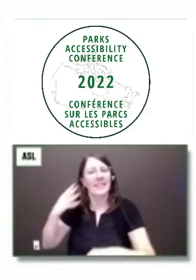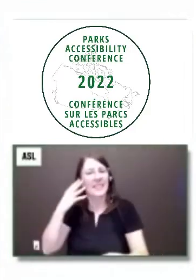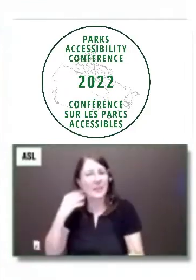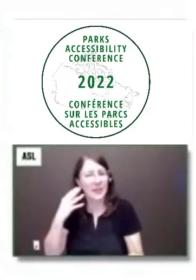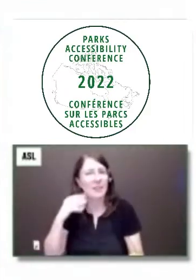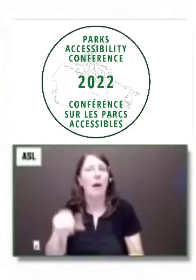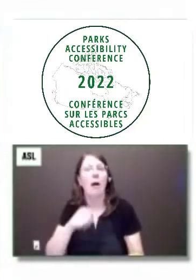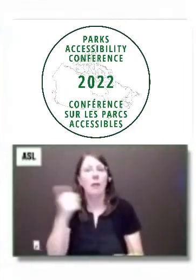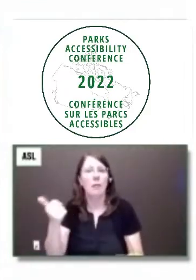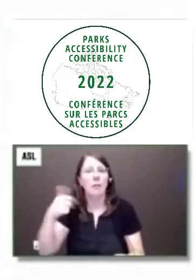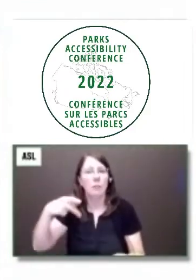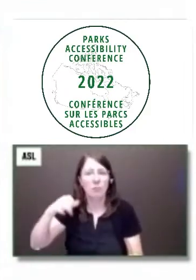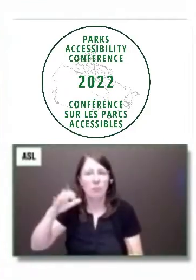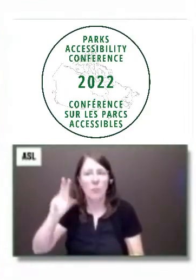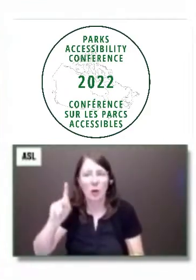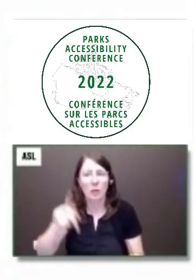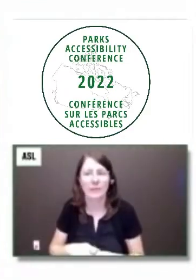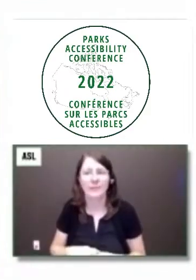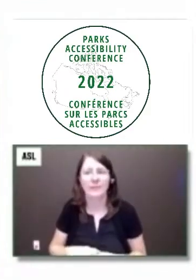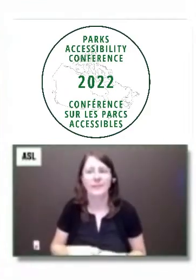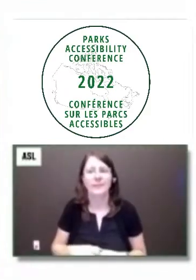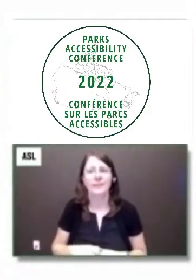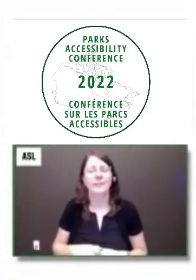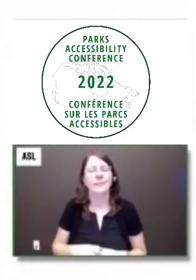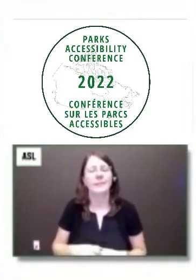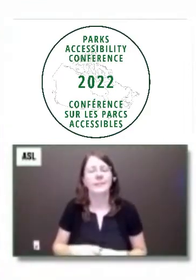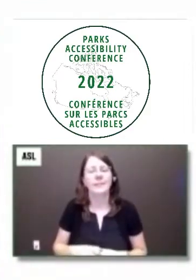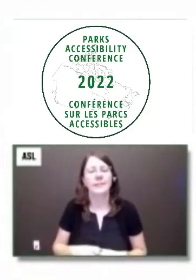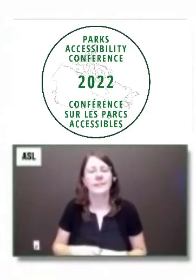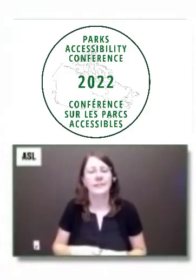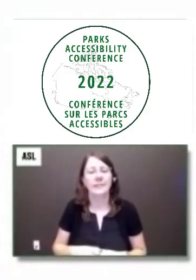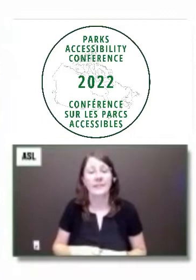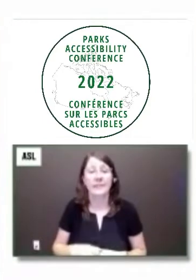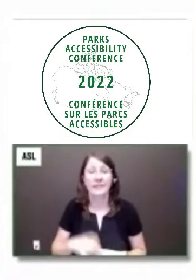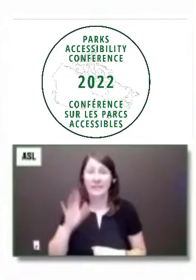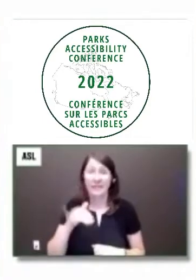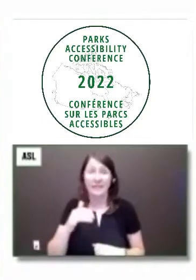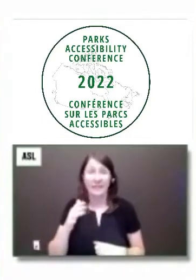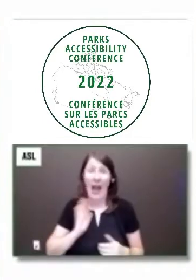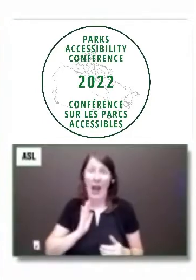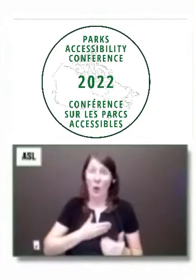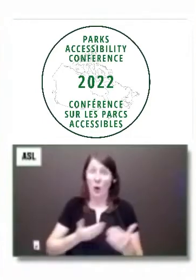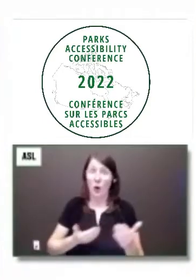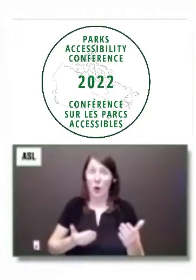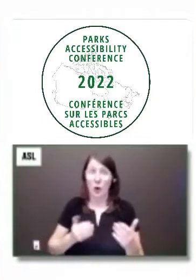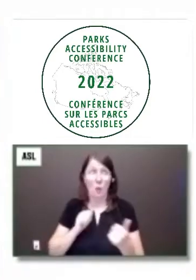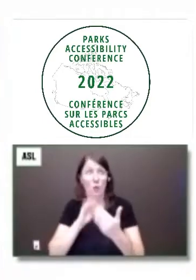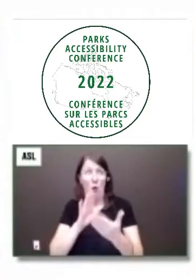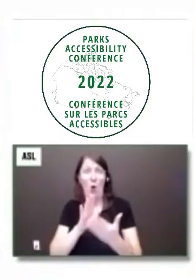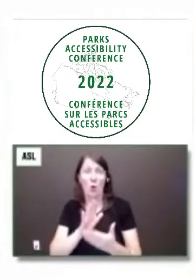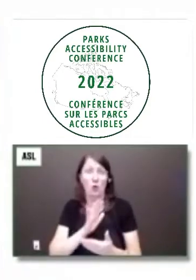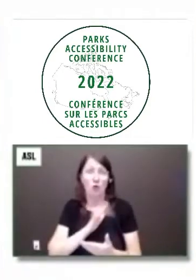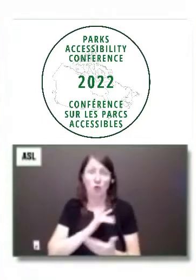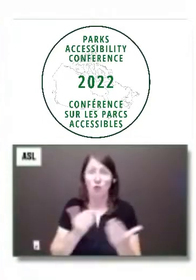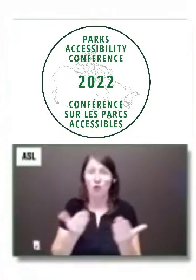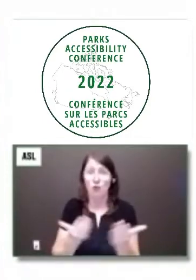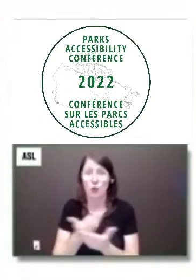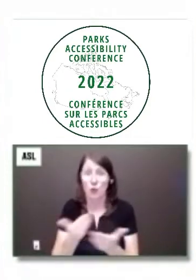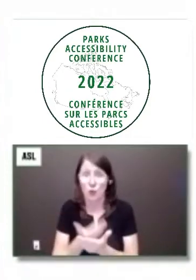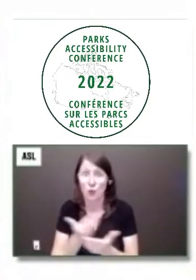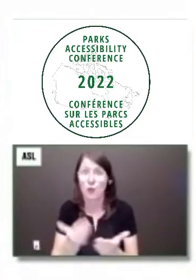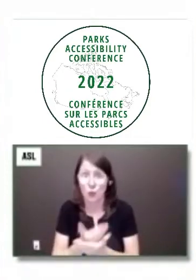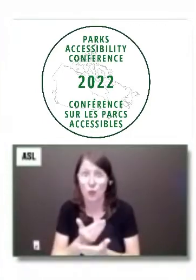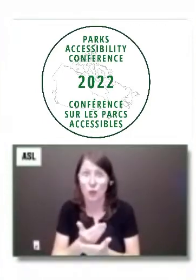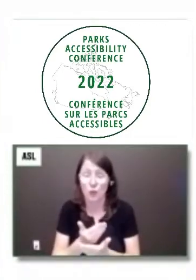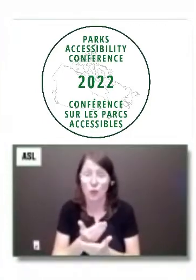very novel approach that we're trying to employ, and it's going to be a learning experience even